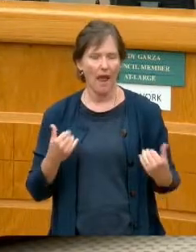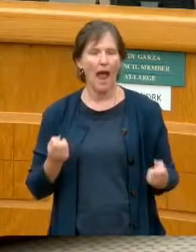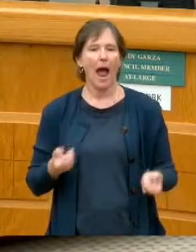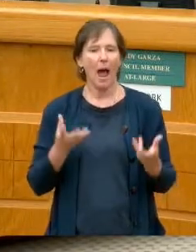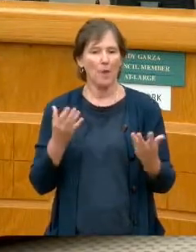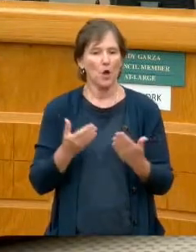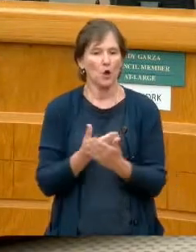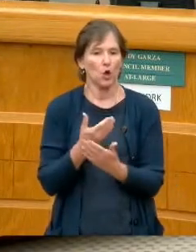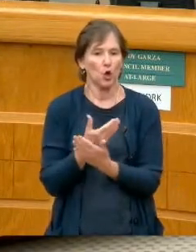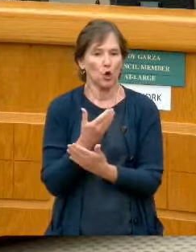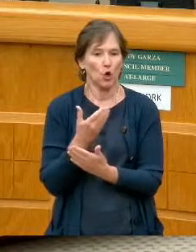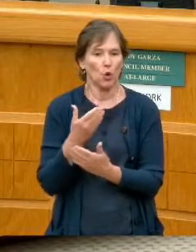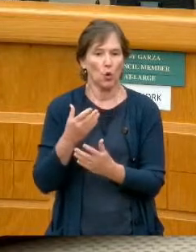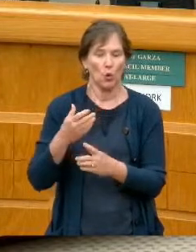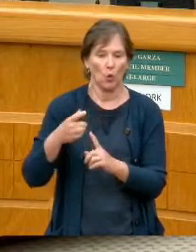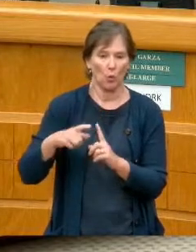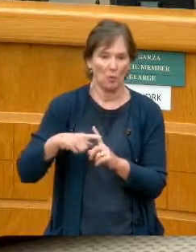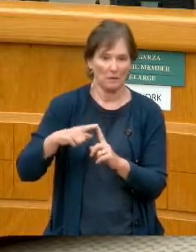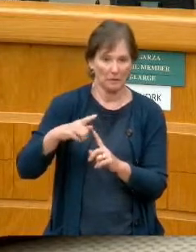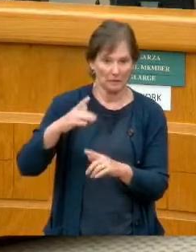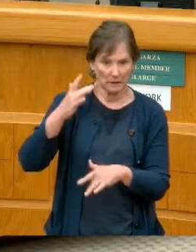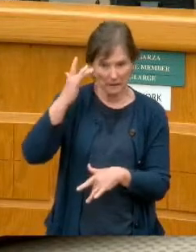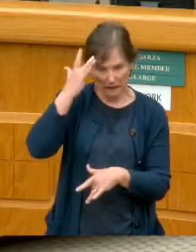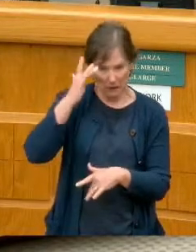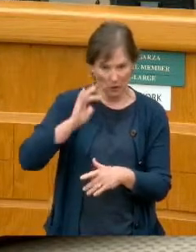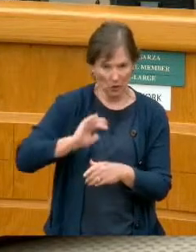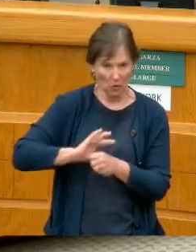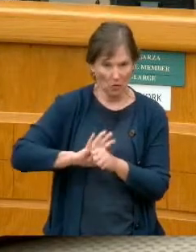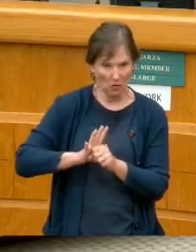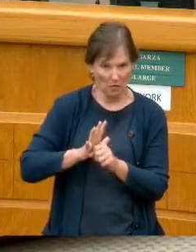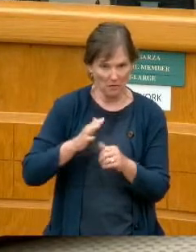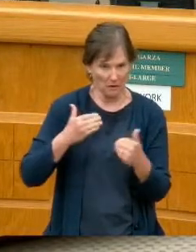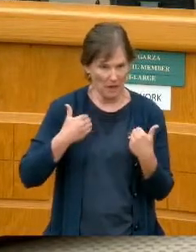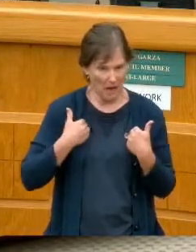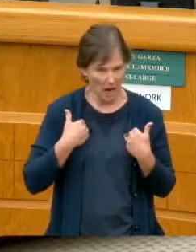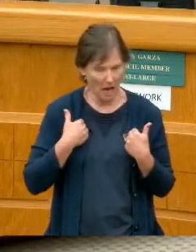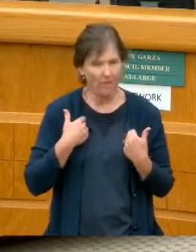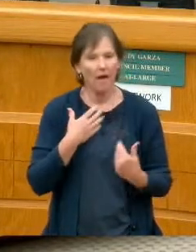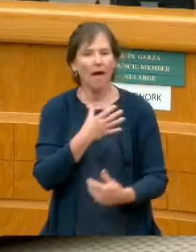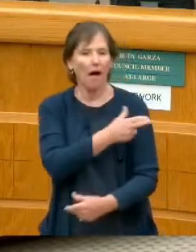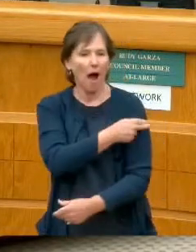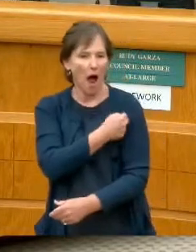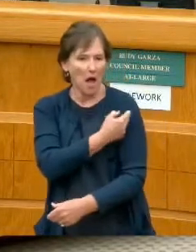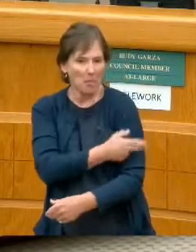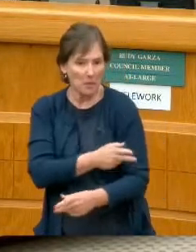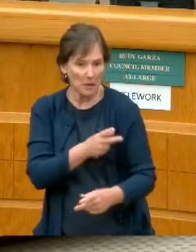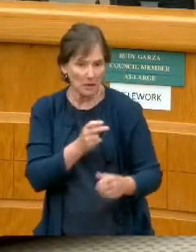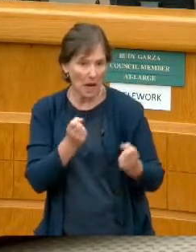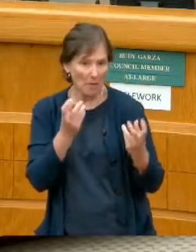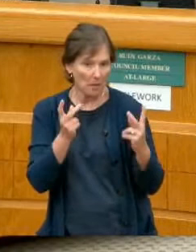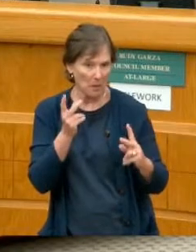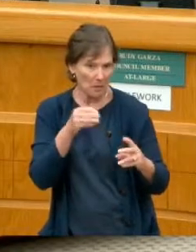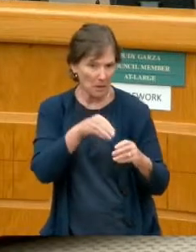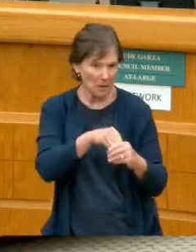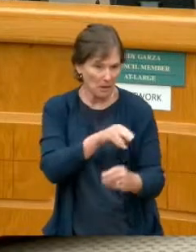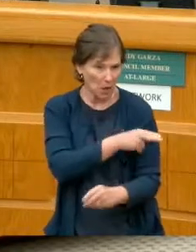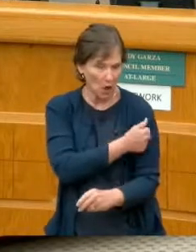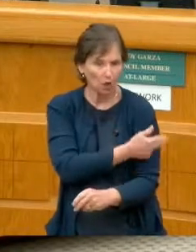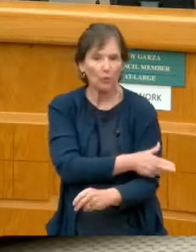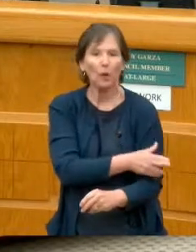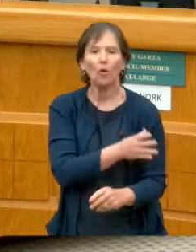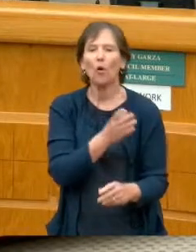We'll also talk to you about hospitalization, the change there, and then also number of deaths for the Nueces County